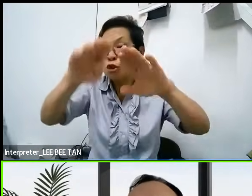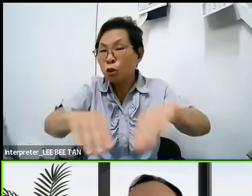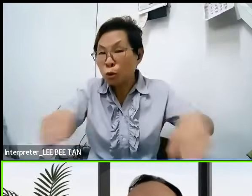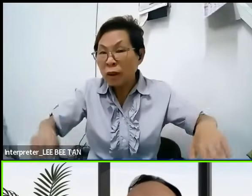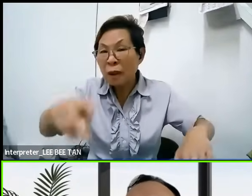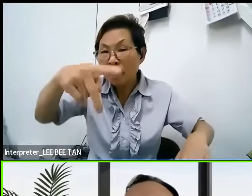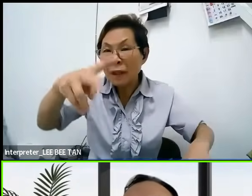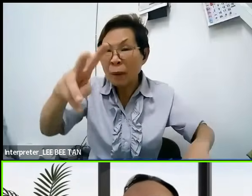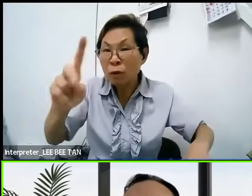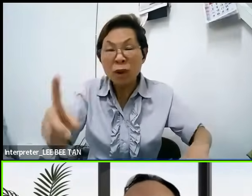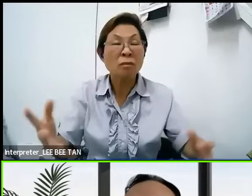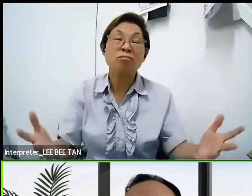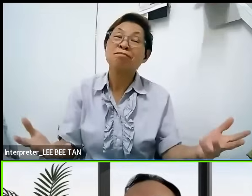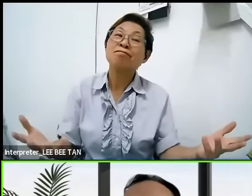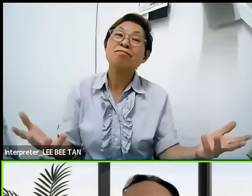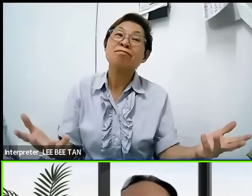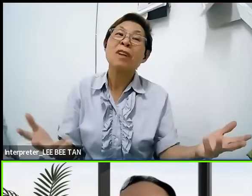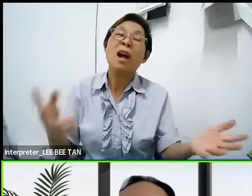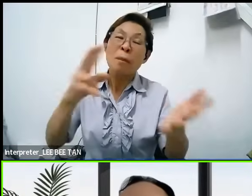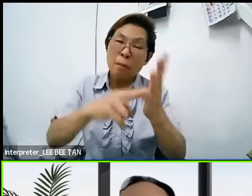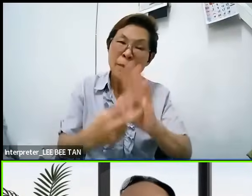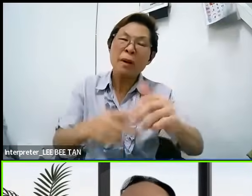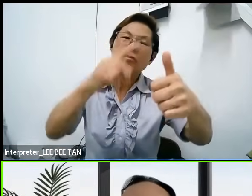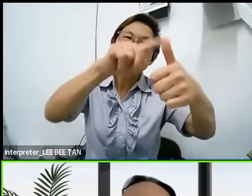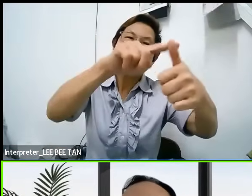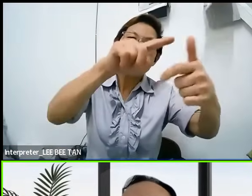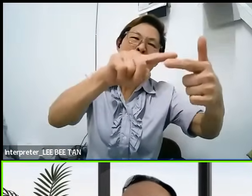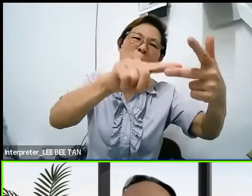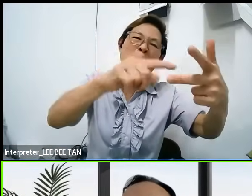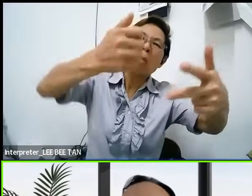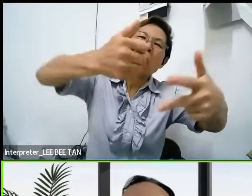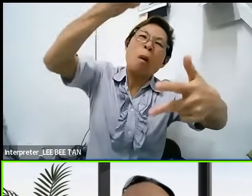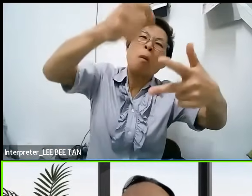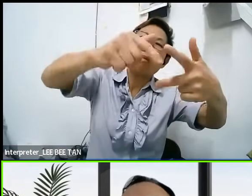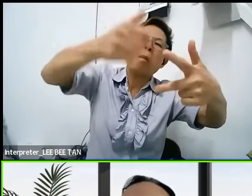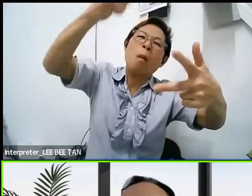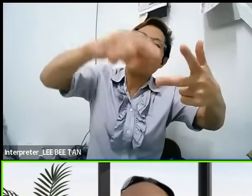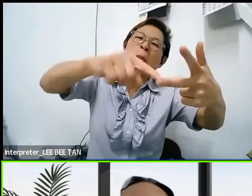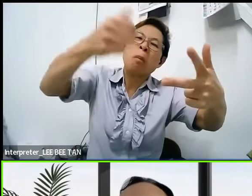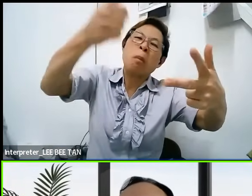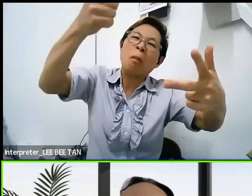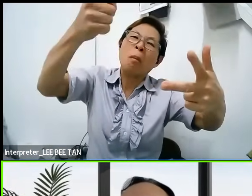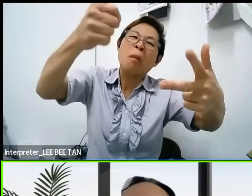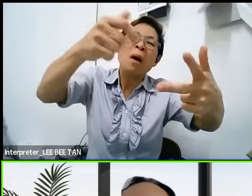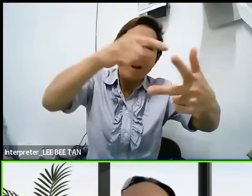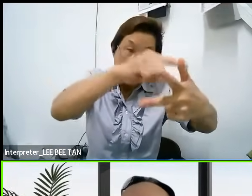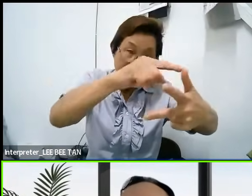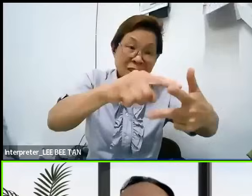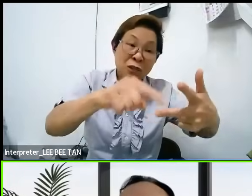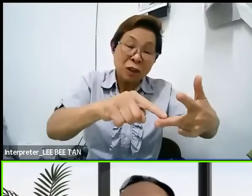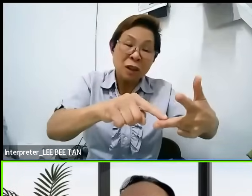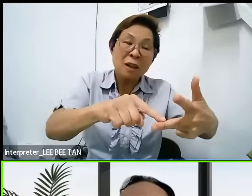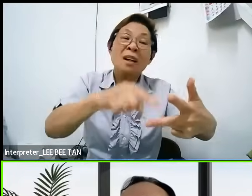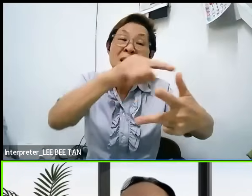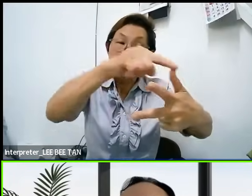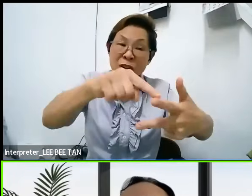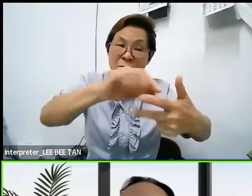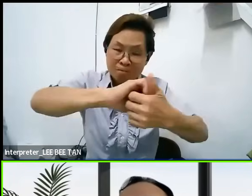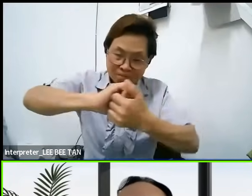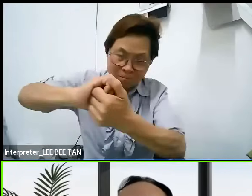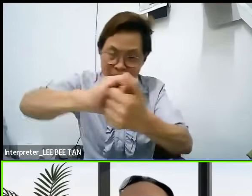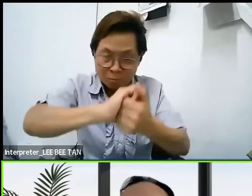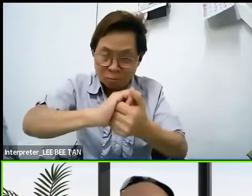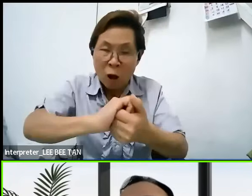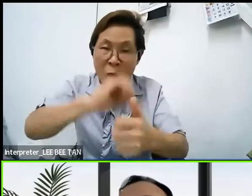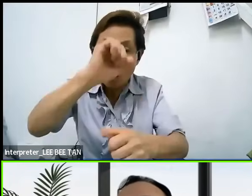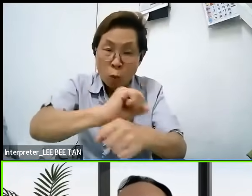with disability. Those three domains must work hand in hand, must work well